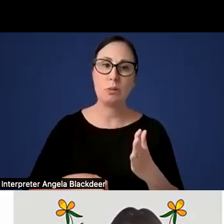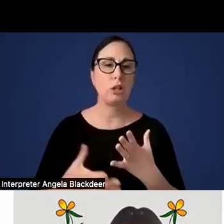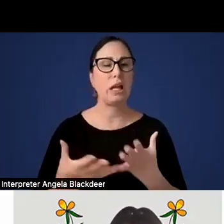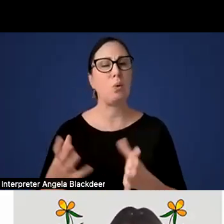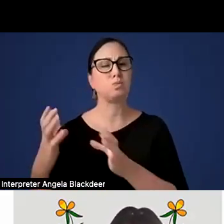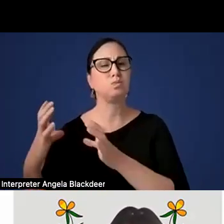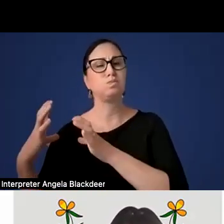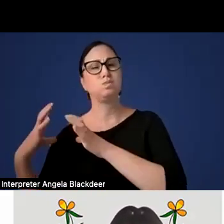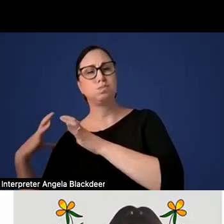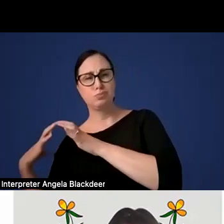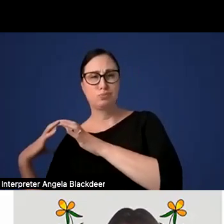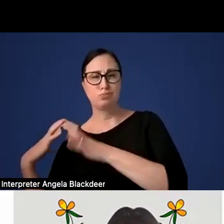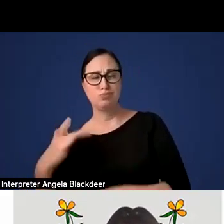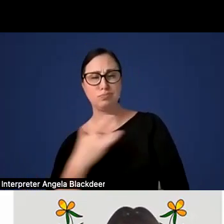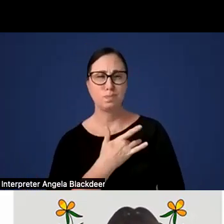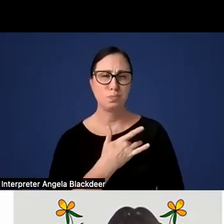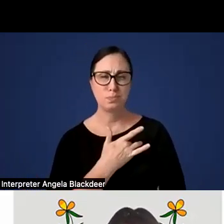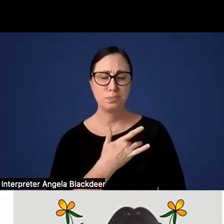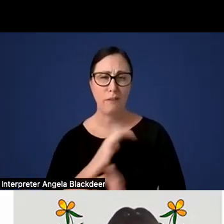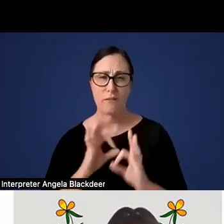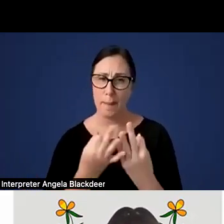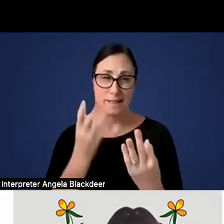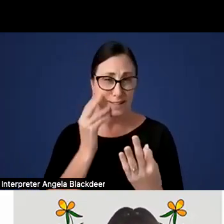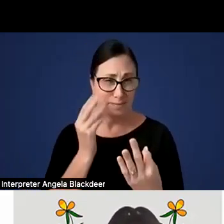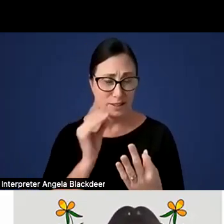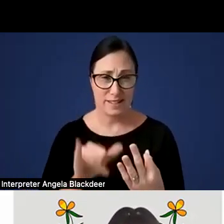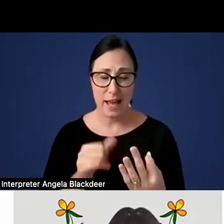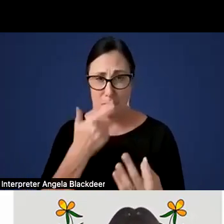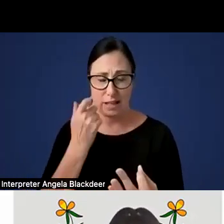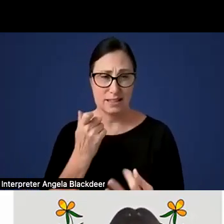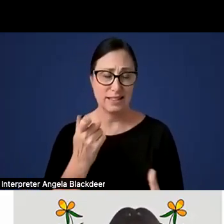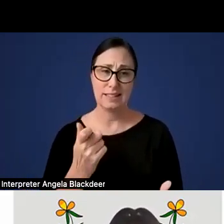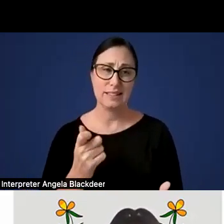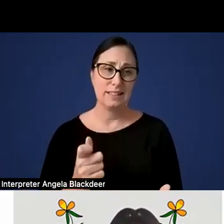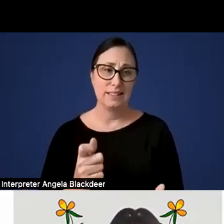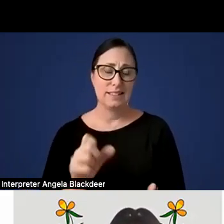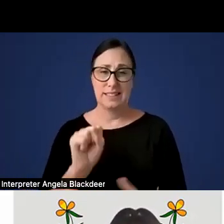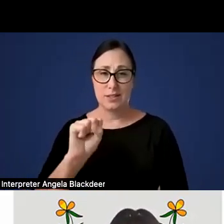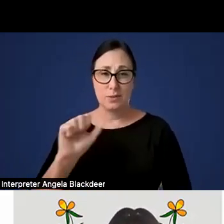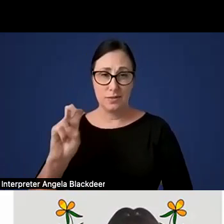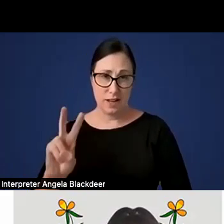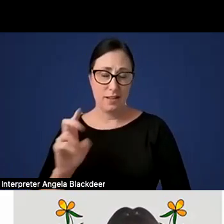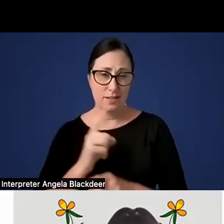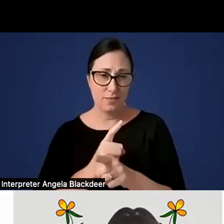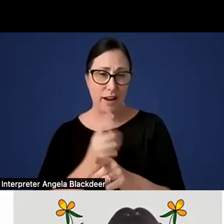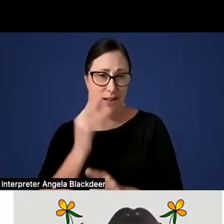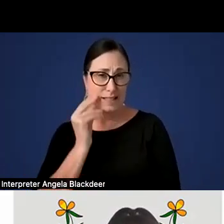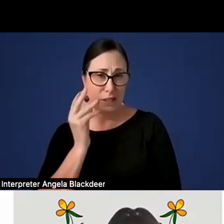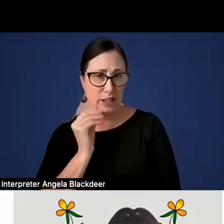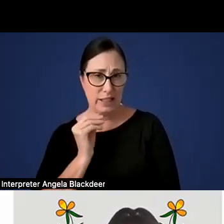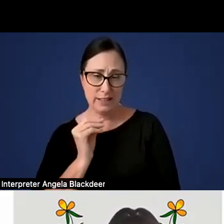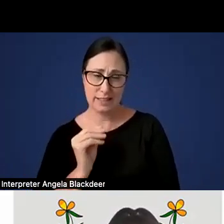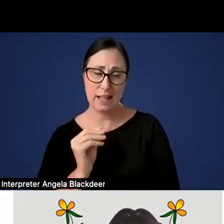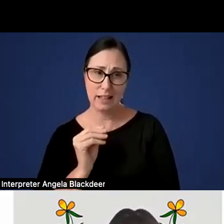survivors and as victims of sexual violence. And so I think I'd like to start by talking